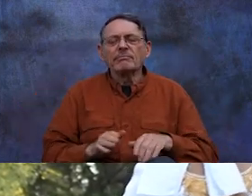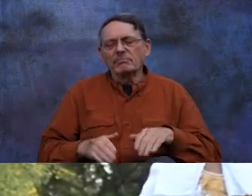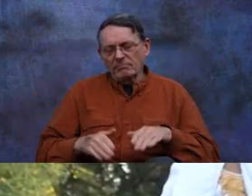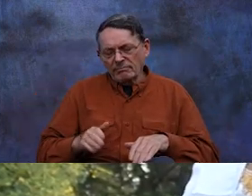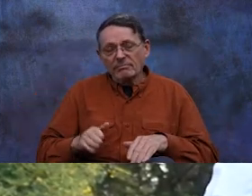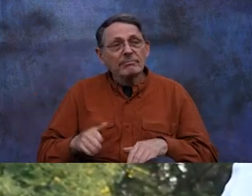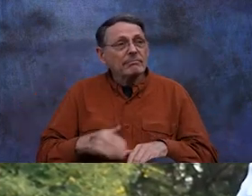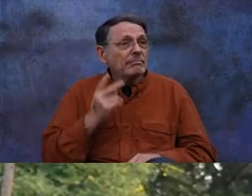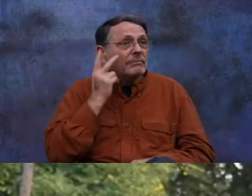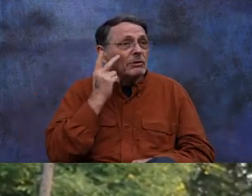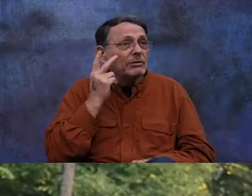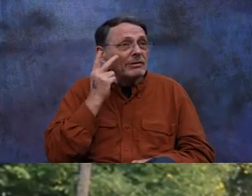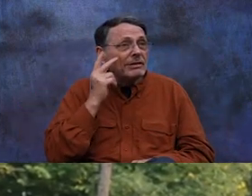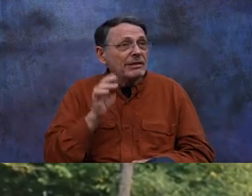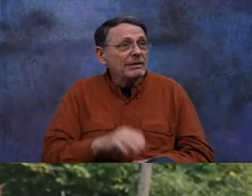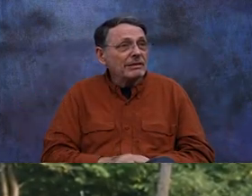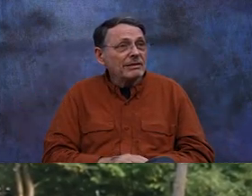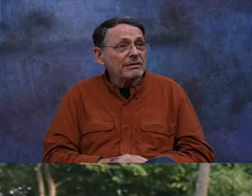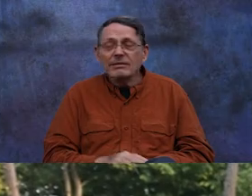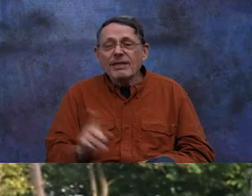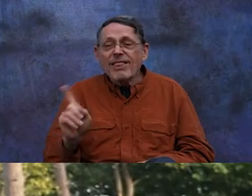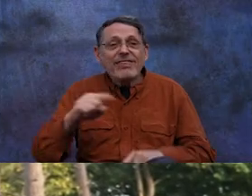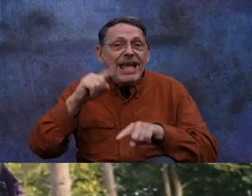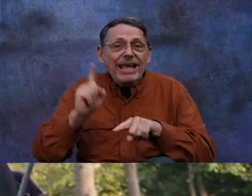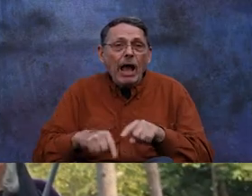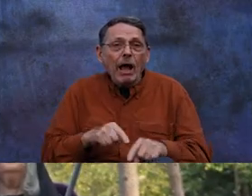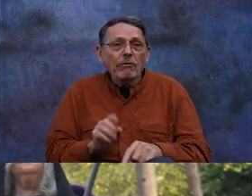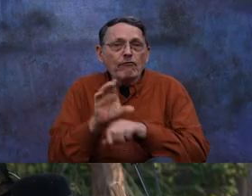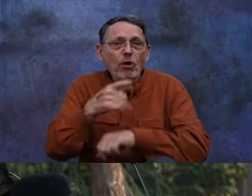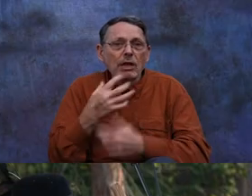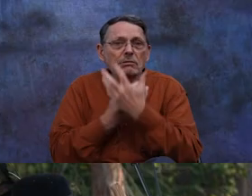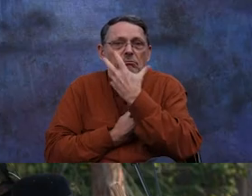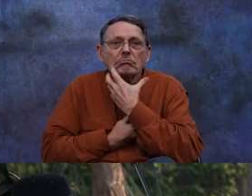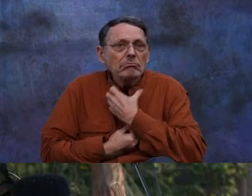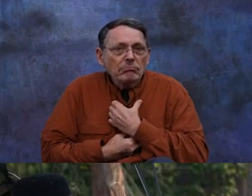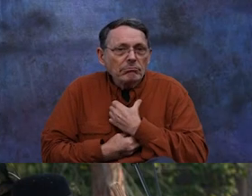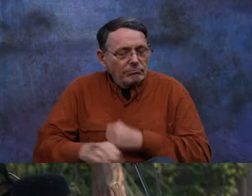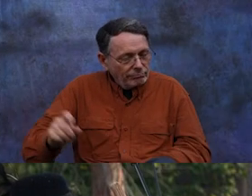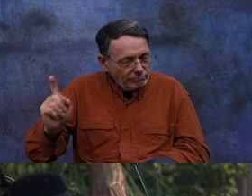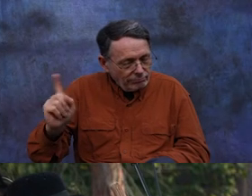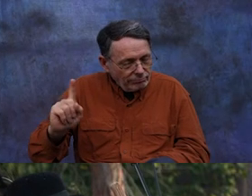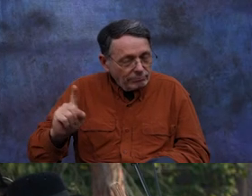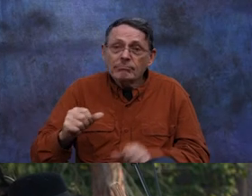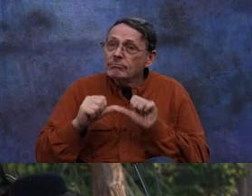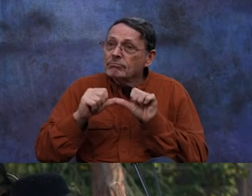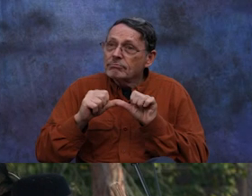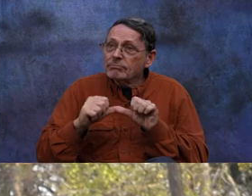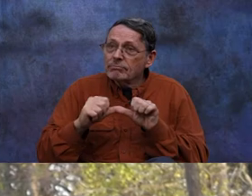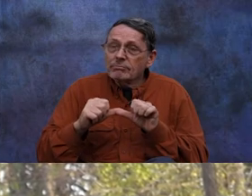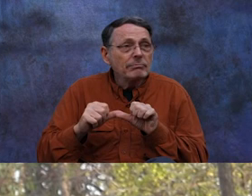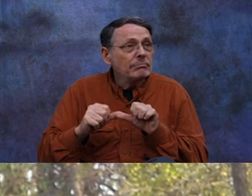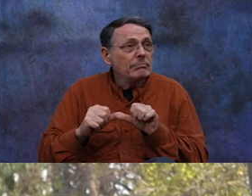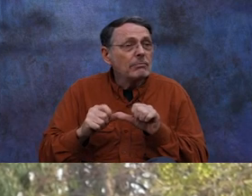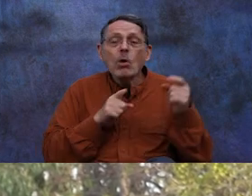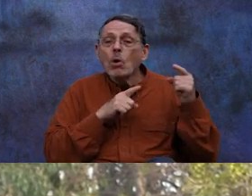See, they thought they can silence us. They got another thing coming. Okay, now, let's keep going.